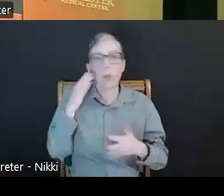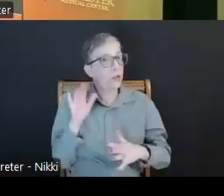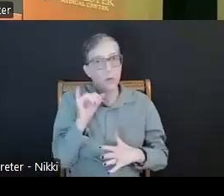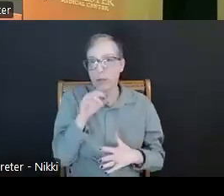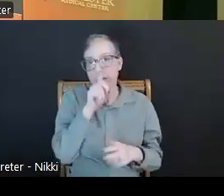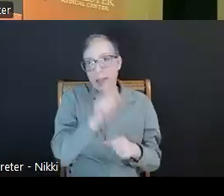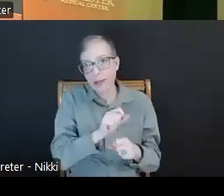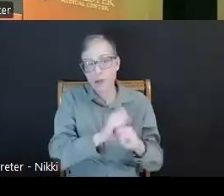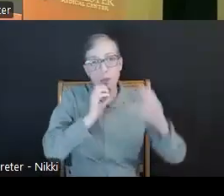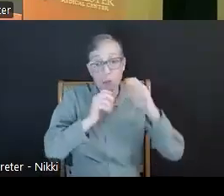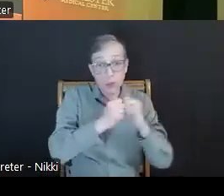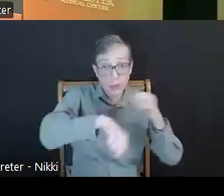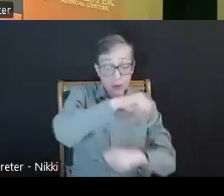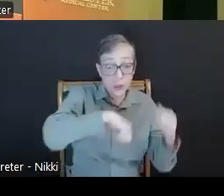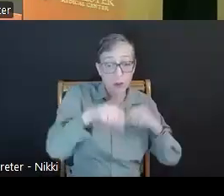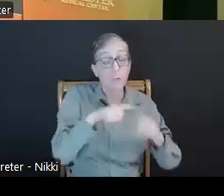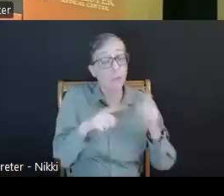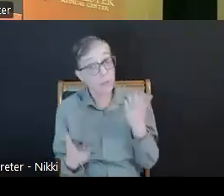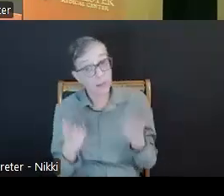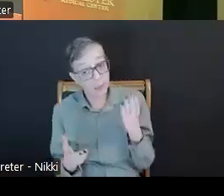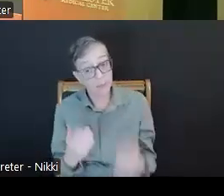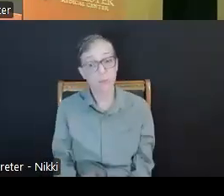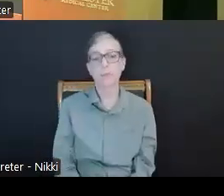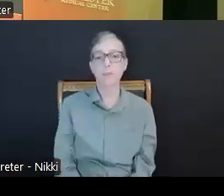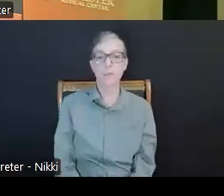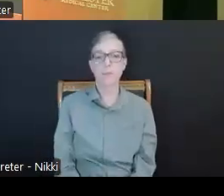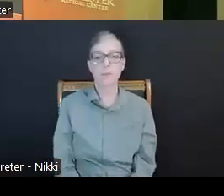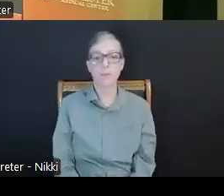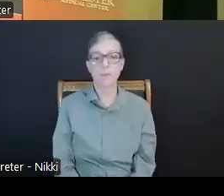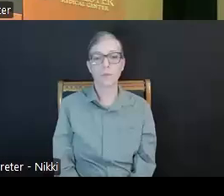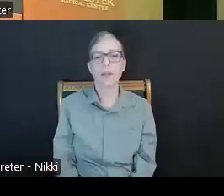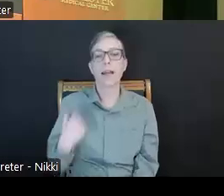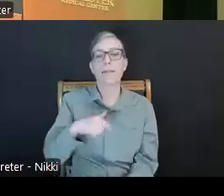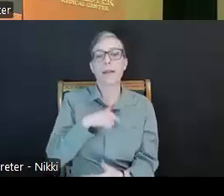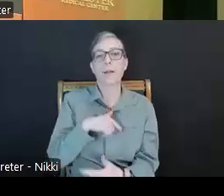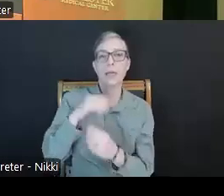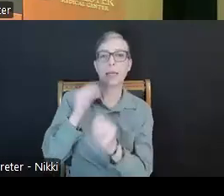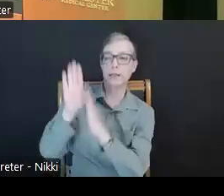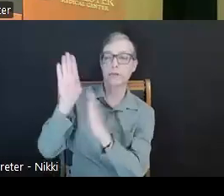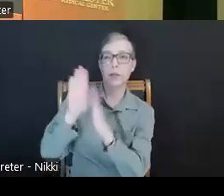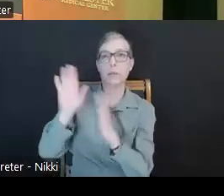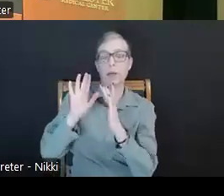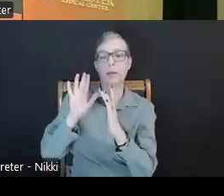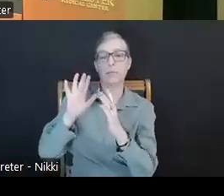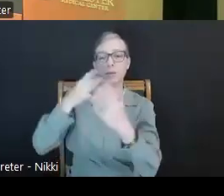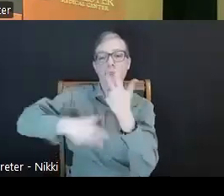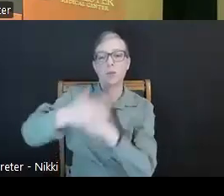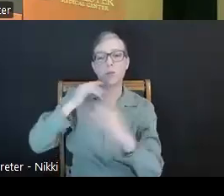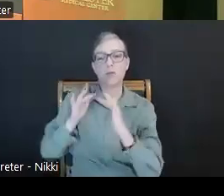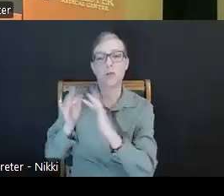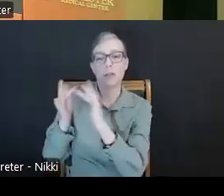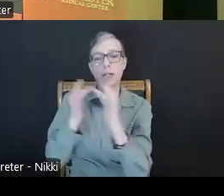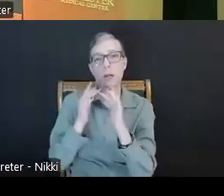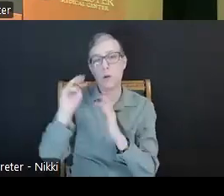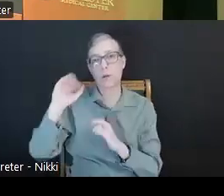collaboration. And then we can roll that up into a social network graph that enables us to do social network analysis for each